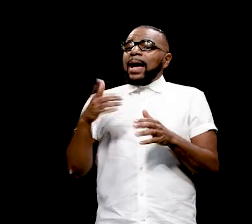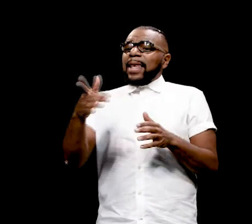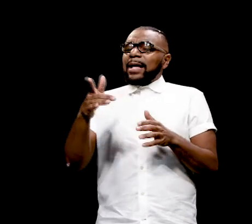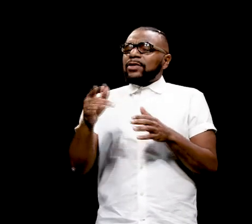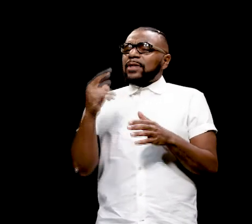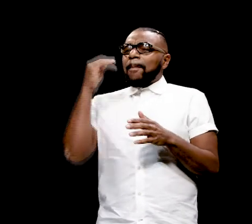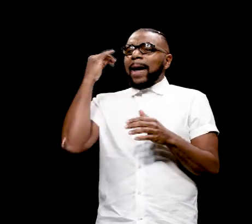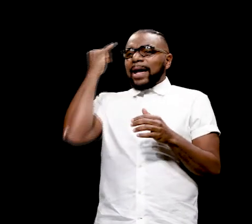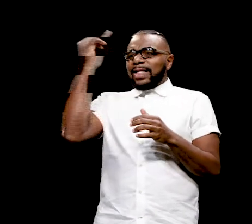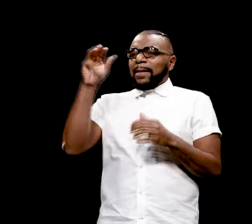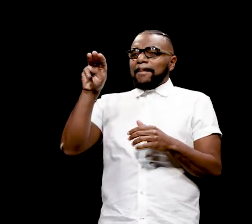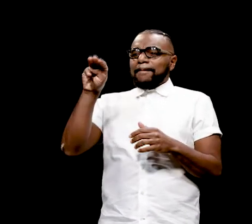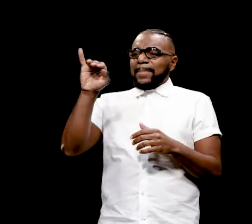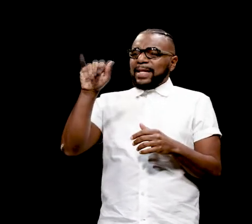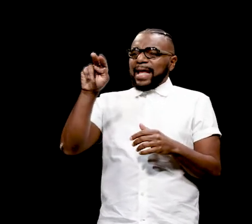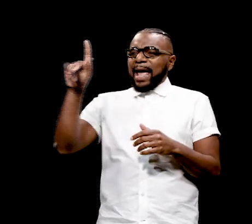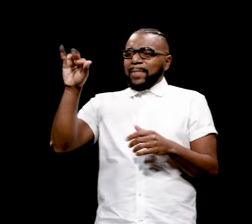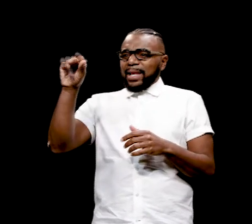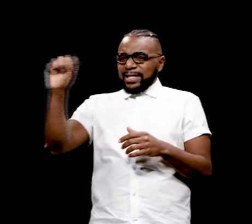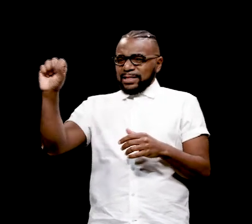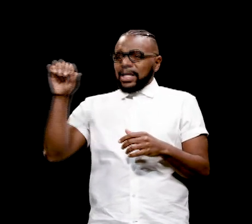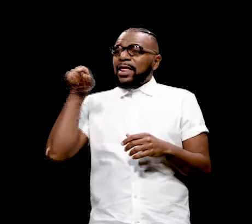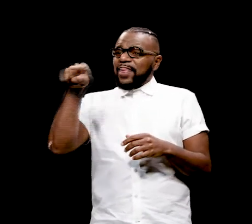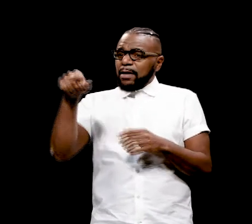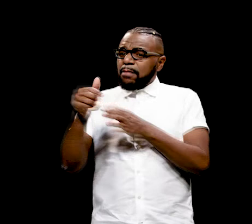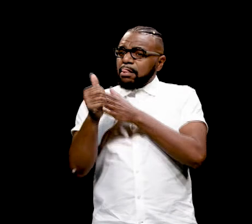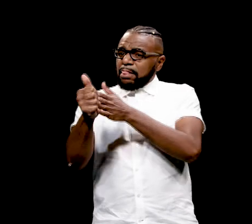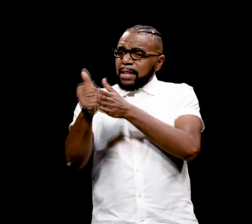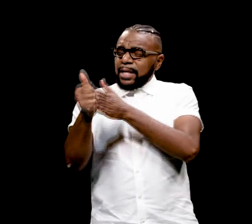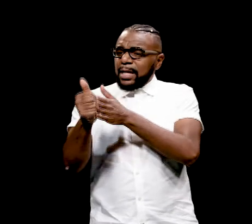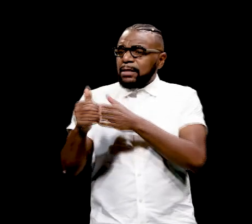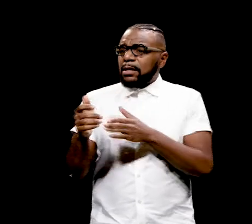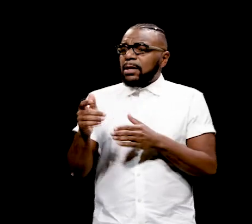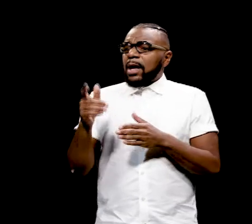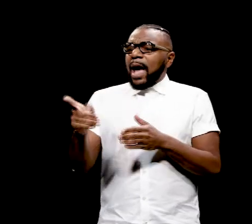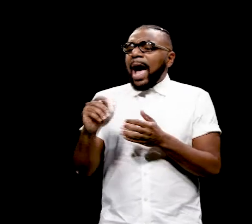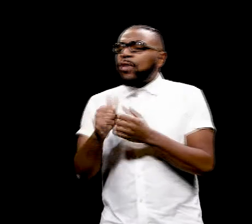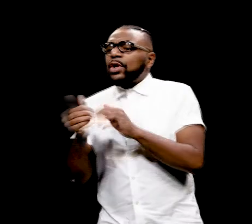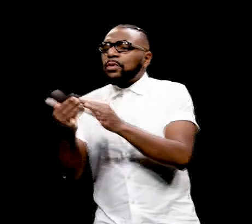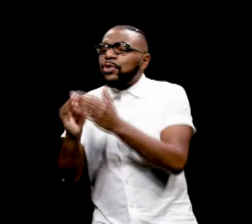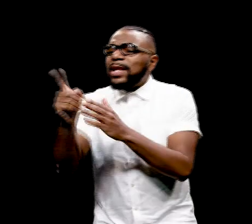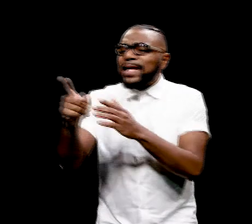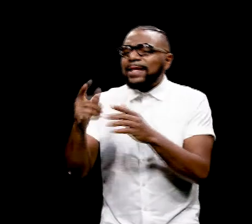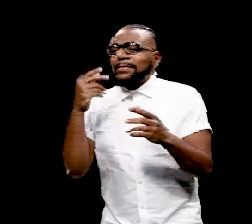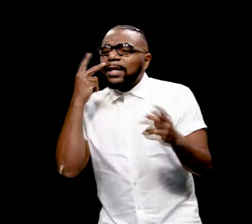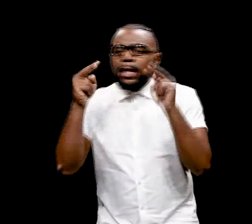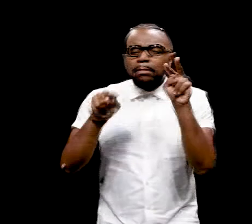on this in terms of how can we make sure that communities have the resources that they need to make the investments that they want.